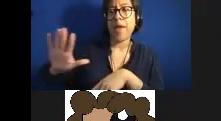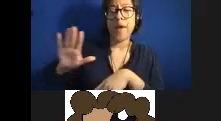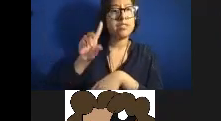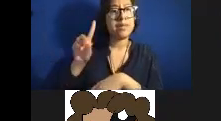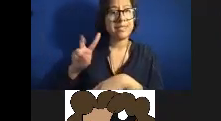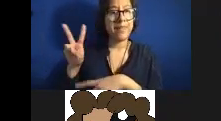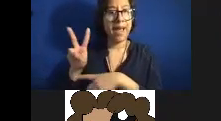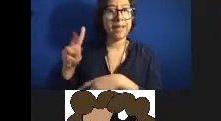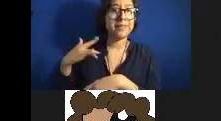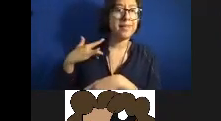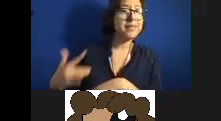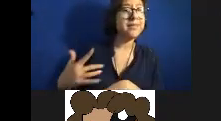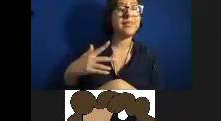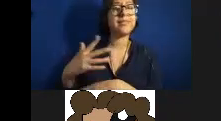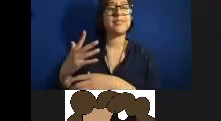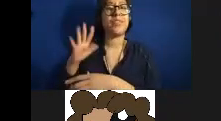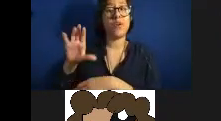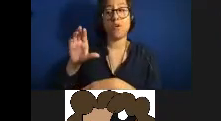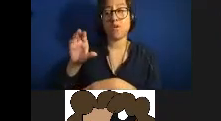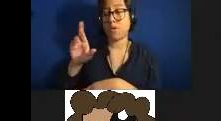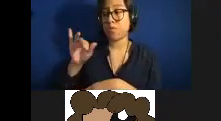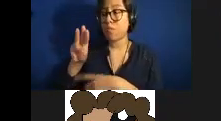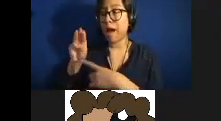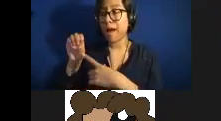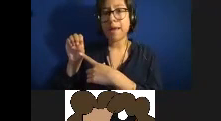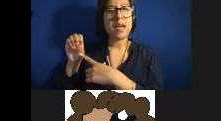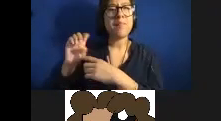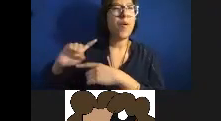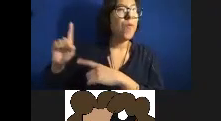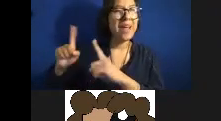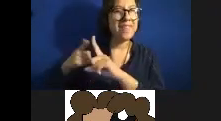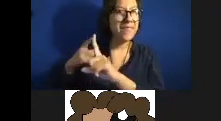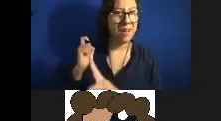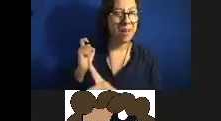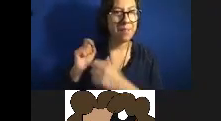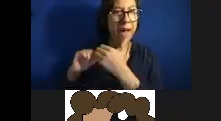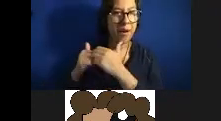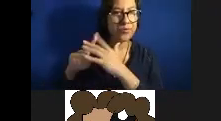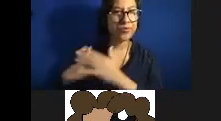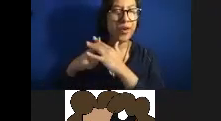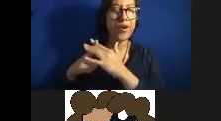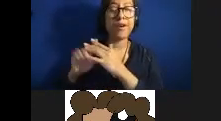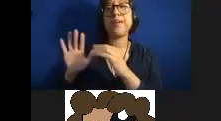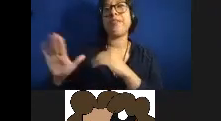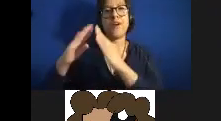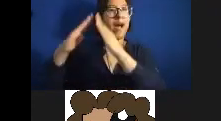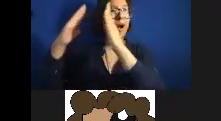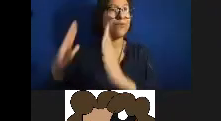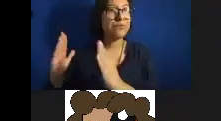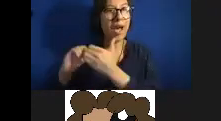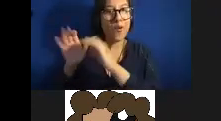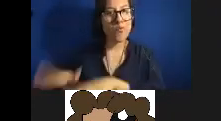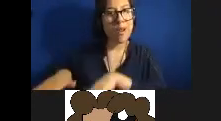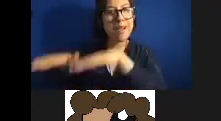violence tendencies or crimes or what have you, it goes back to the patriarchal society in their household where